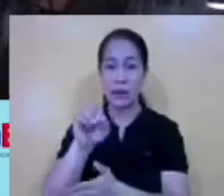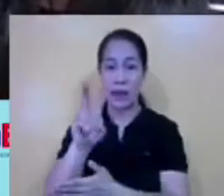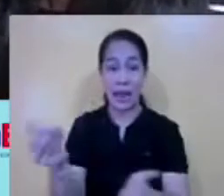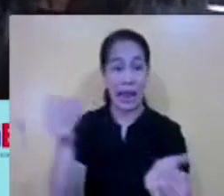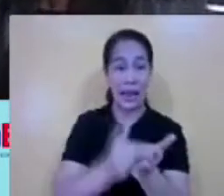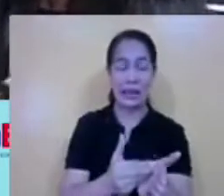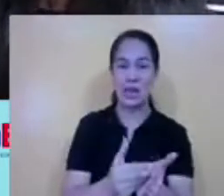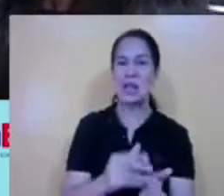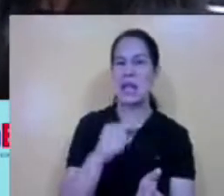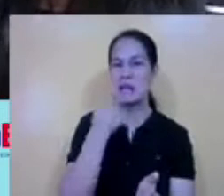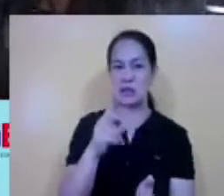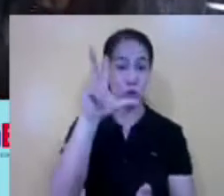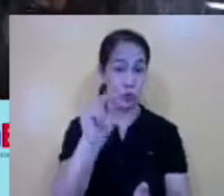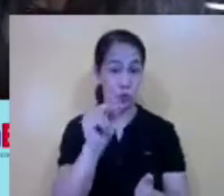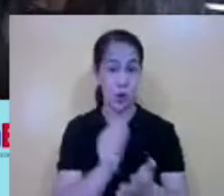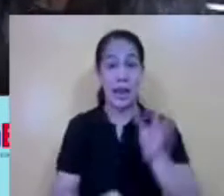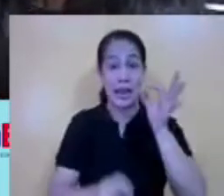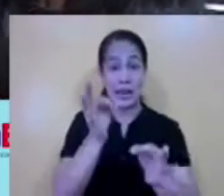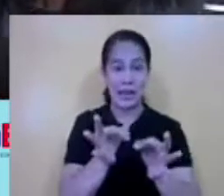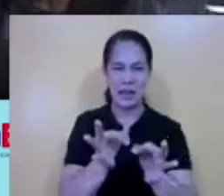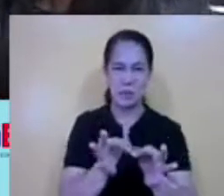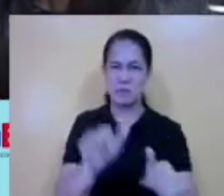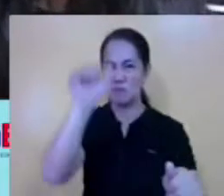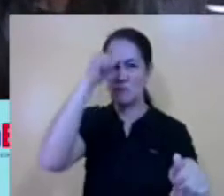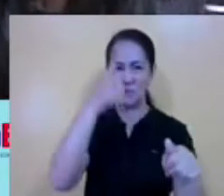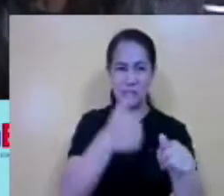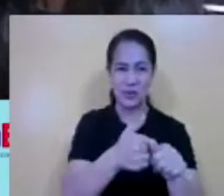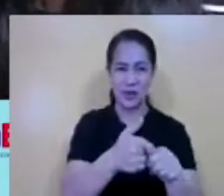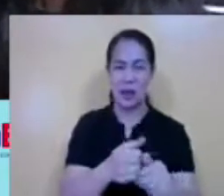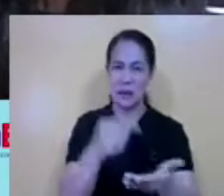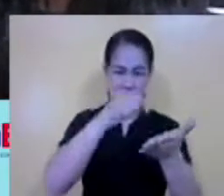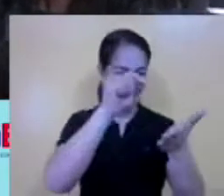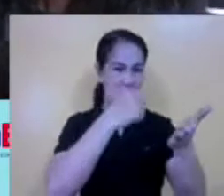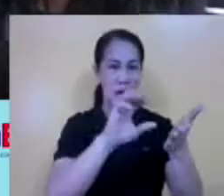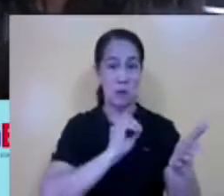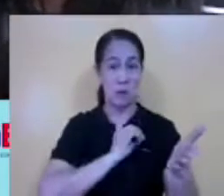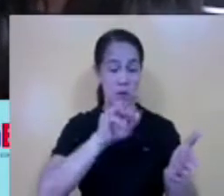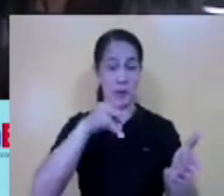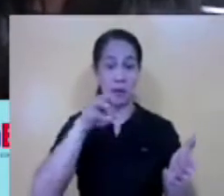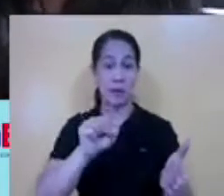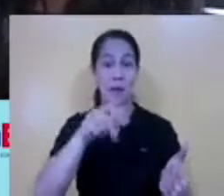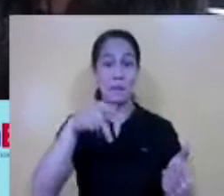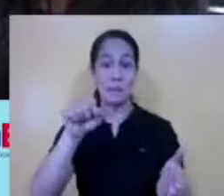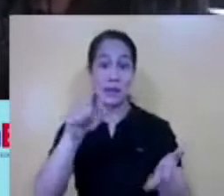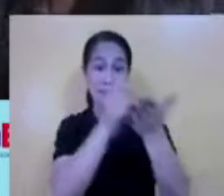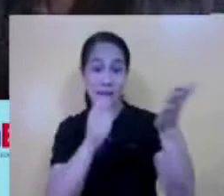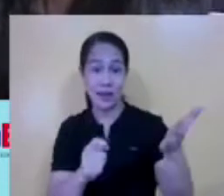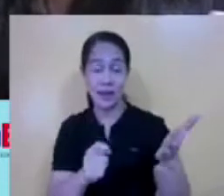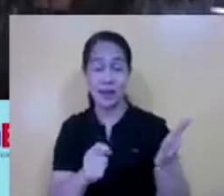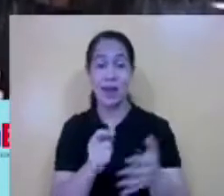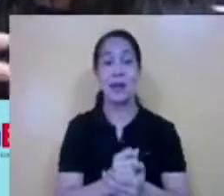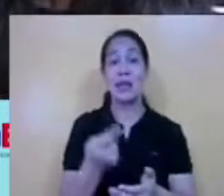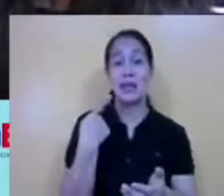no. So if you recall, or if you can check your own RPMS-PPST tools, you will see there that we have indicators